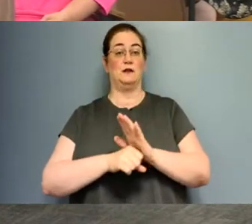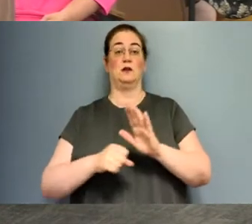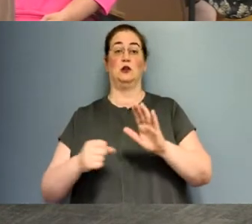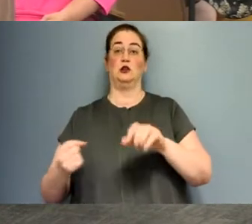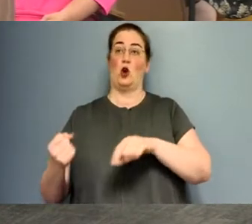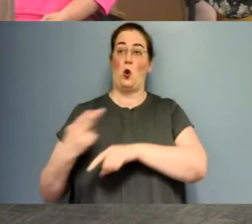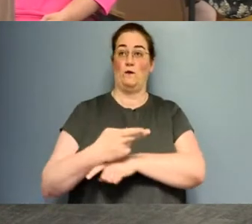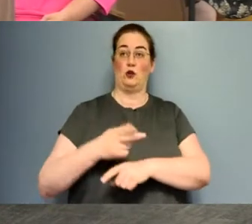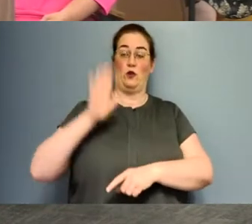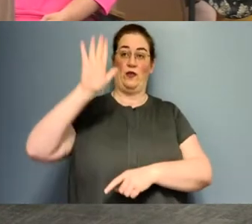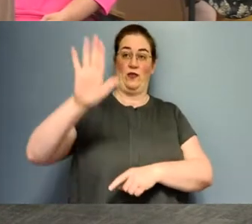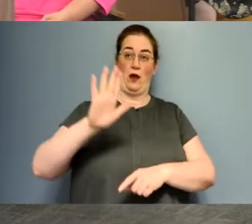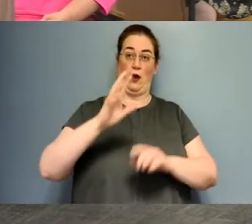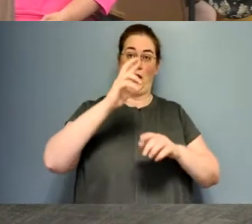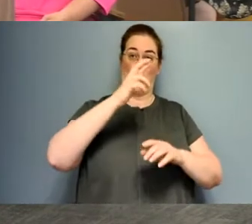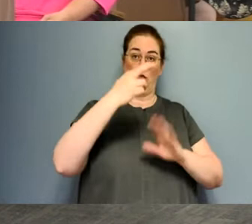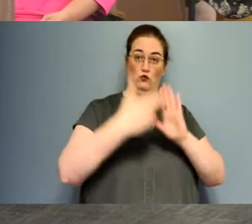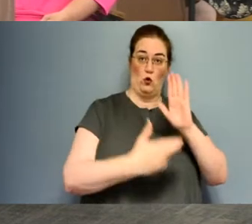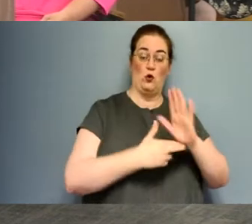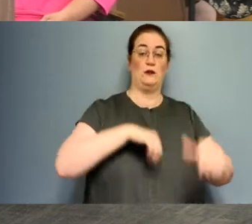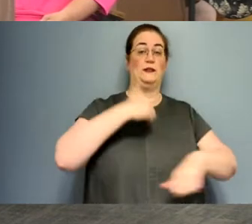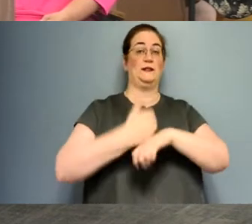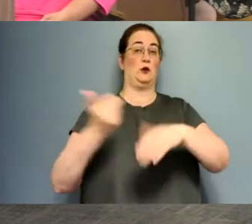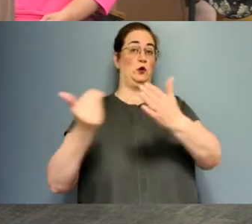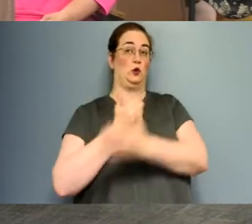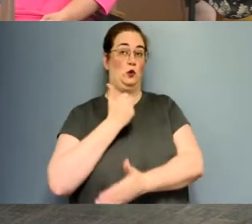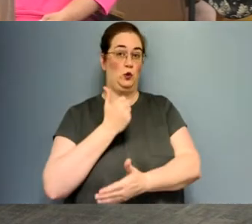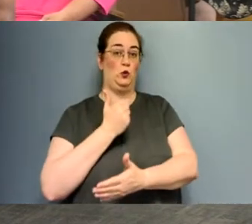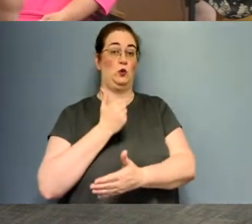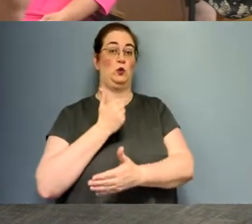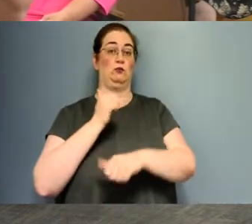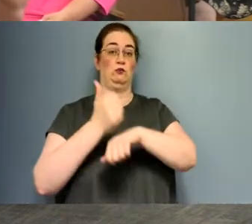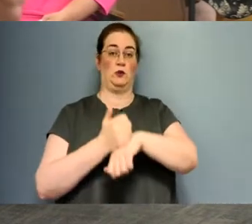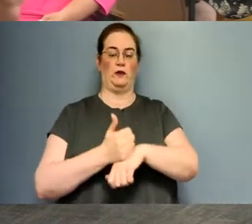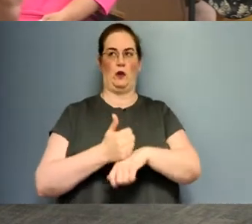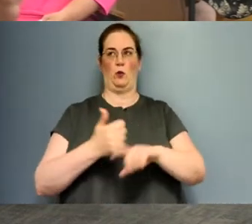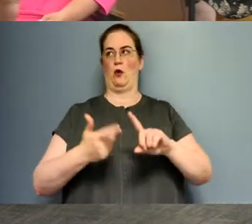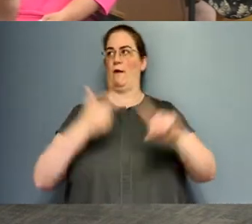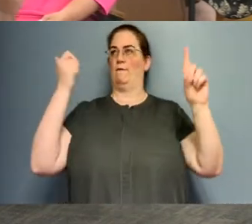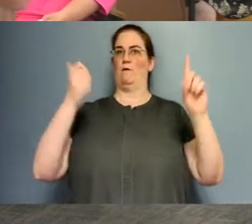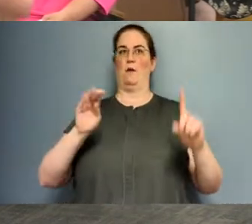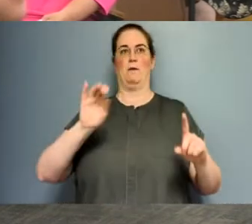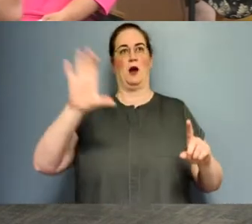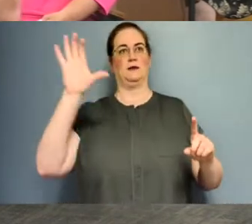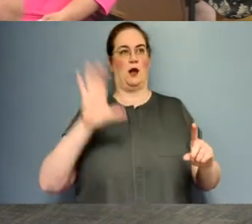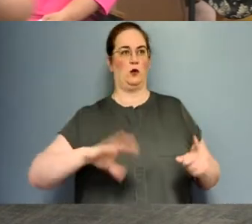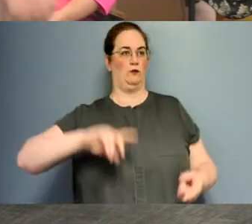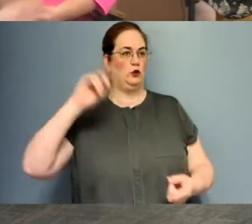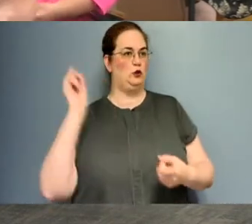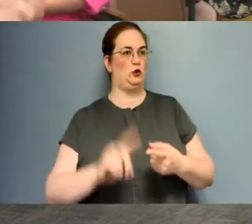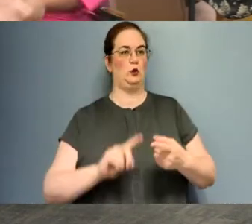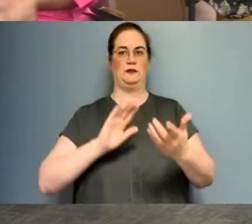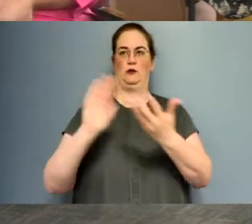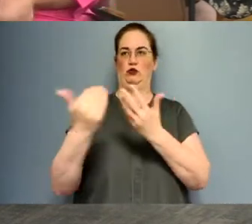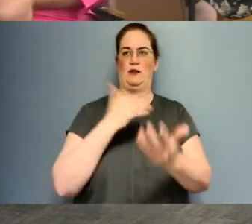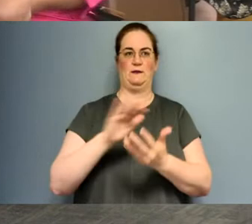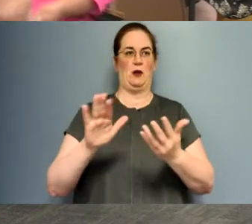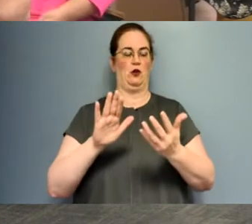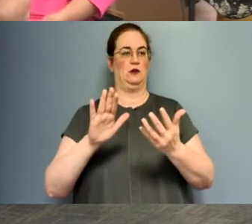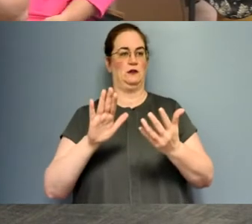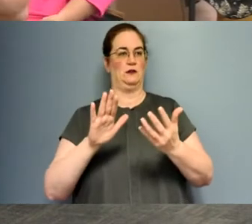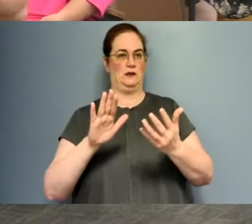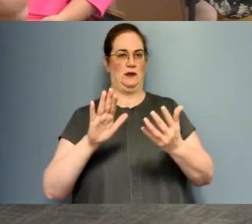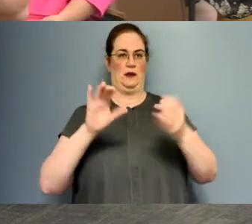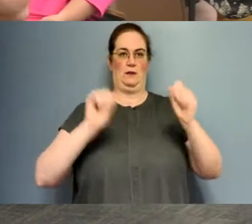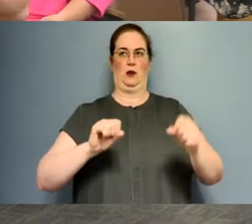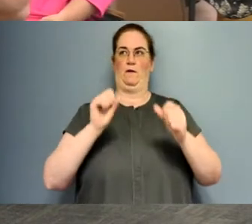that precedence, to set new precedents that would come from Bucks County, reducing transparency in the whole state. Okay,